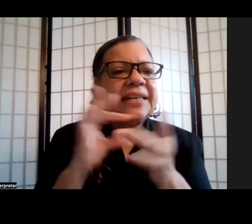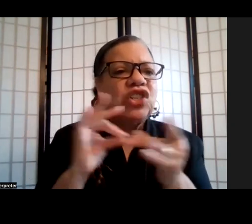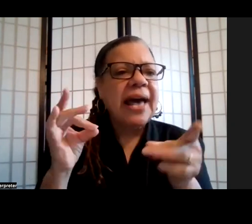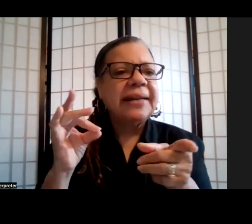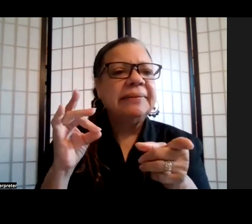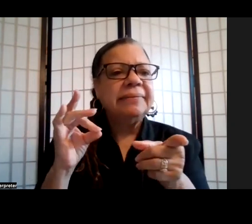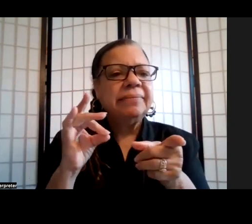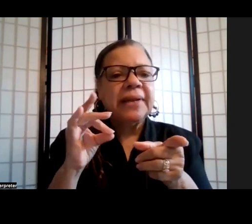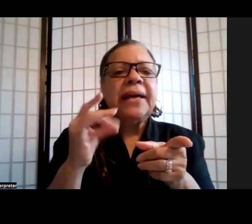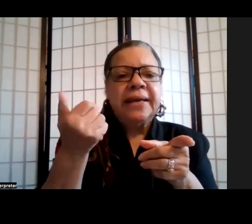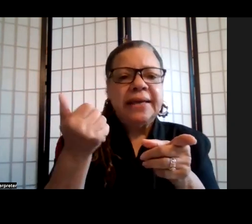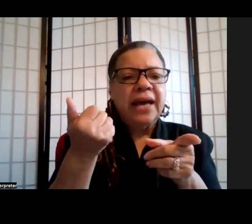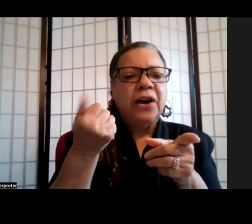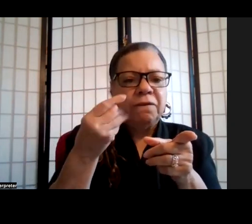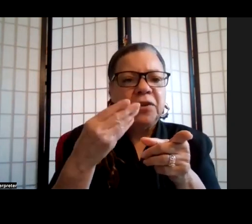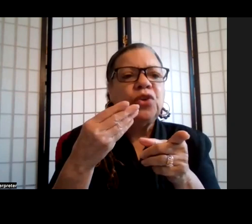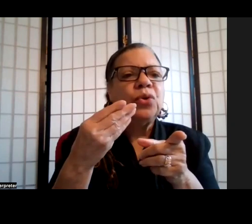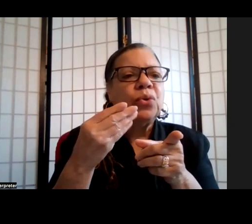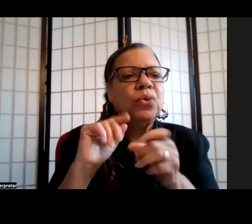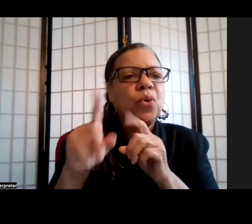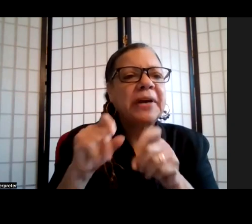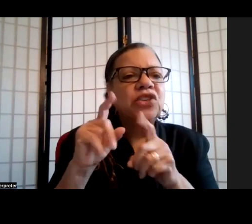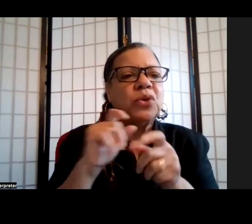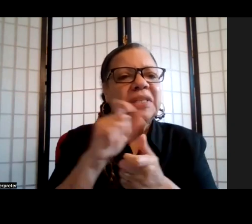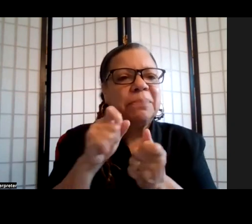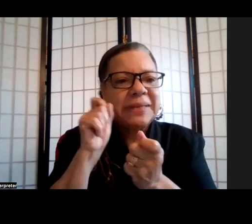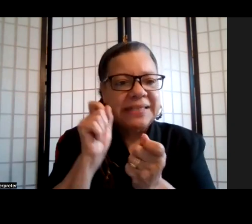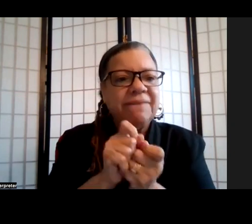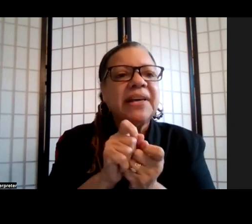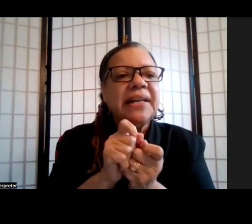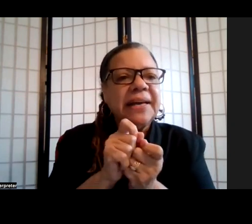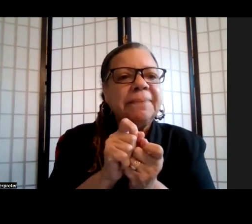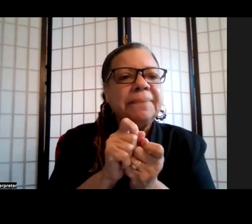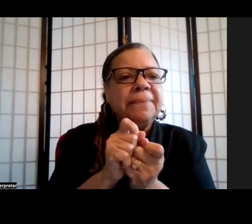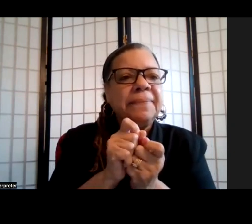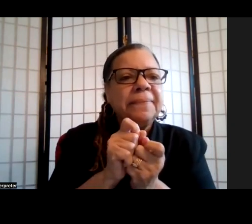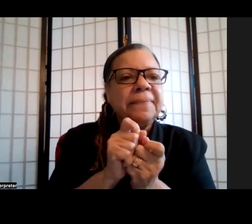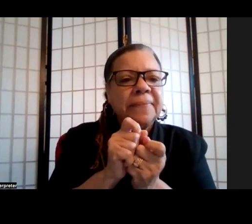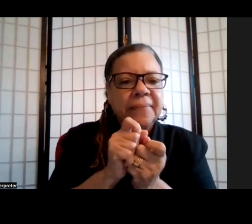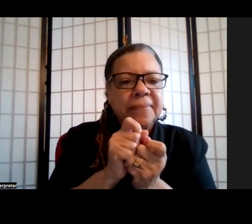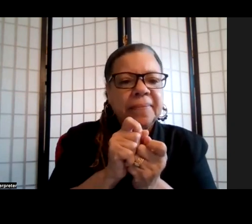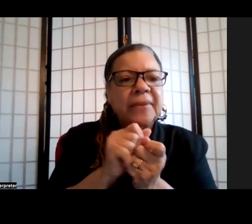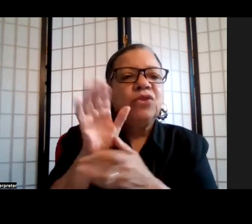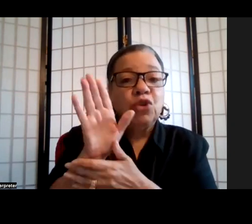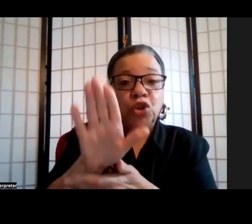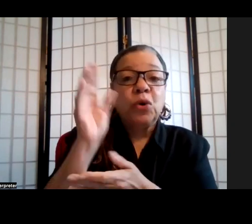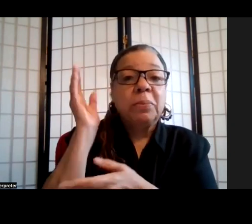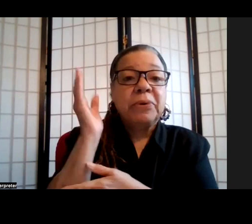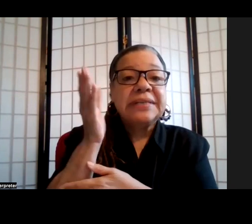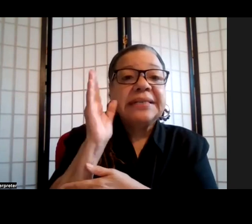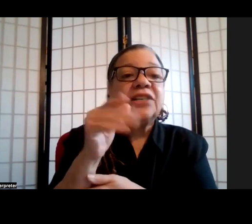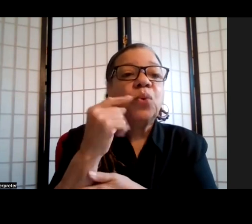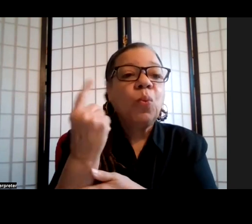there were a couple that were very specific to points that you made during your presentation. One